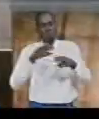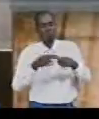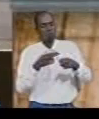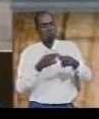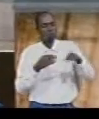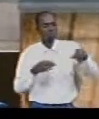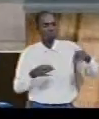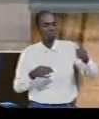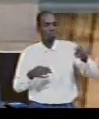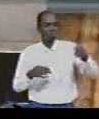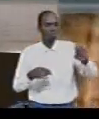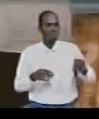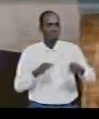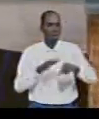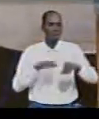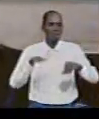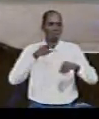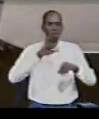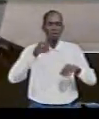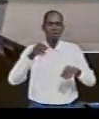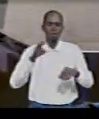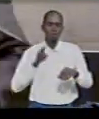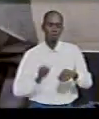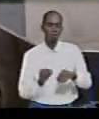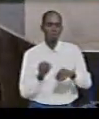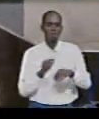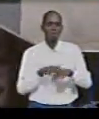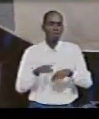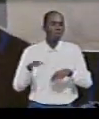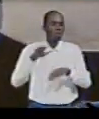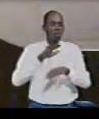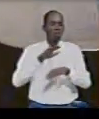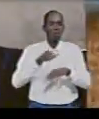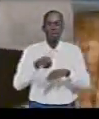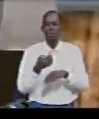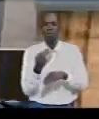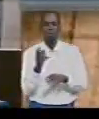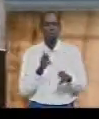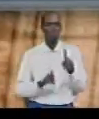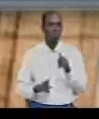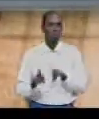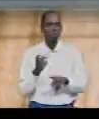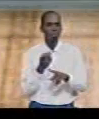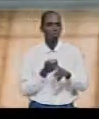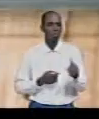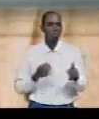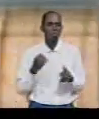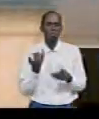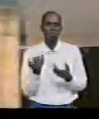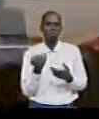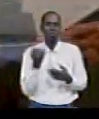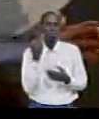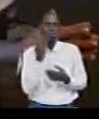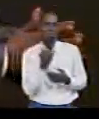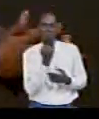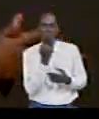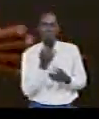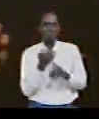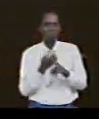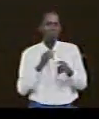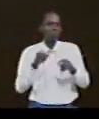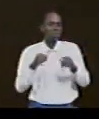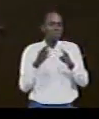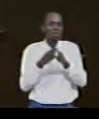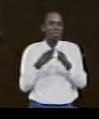John, above any of the people from Judah or Jerusalem. That's the Holy